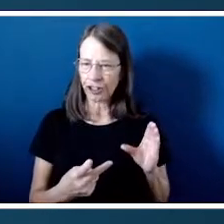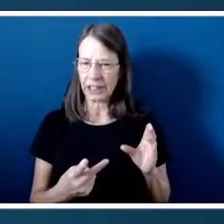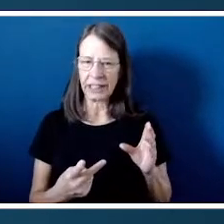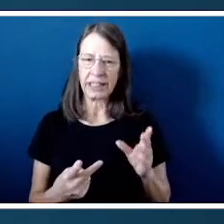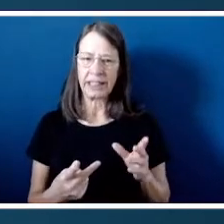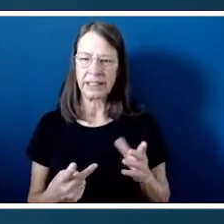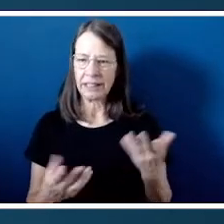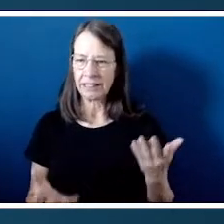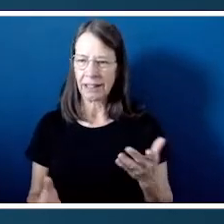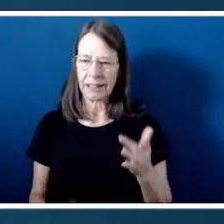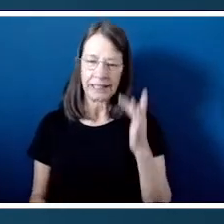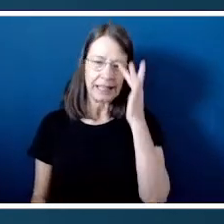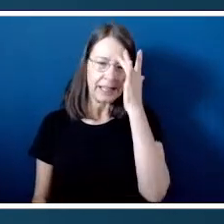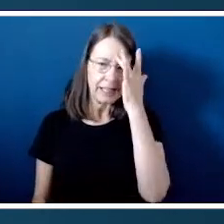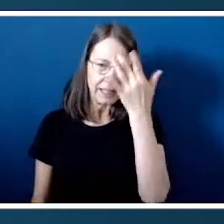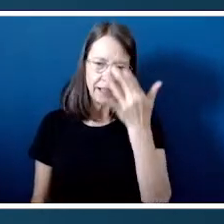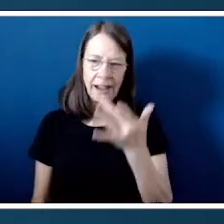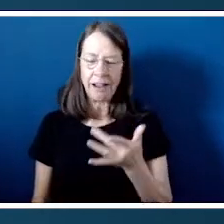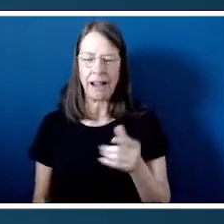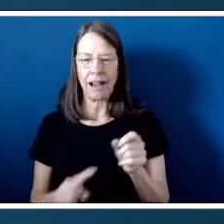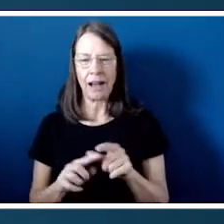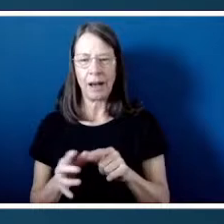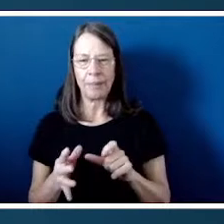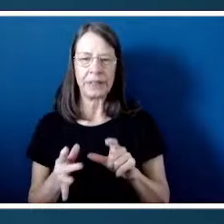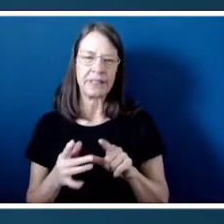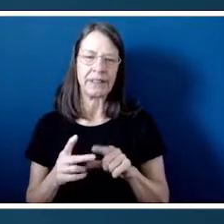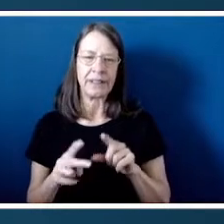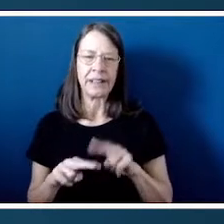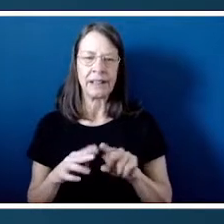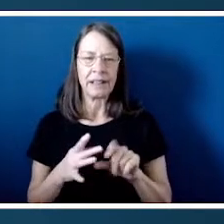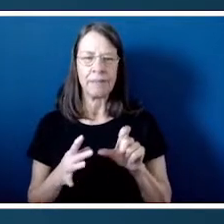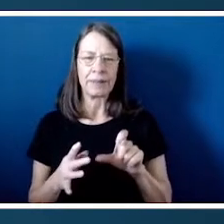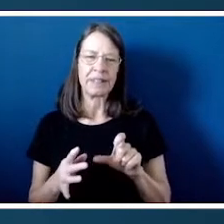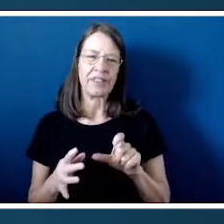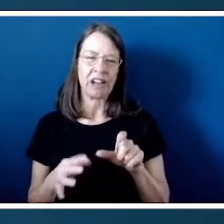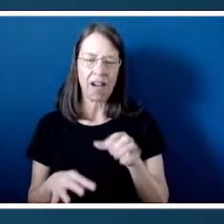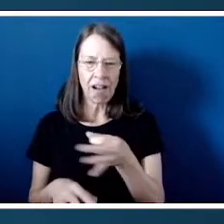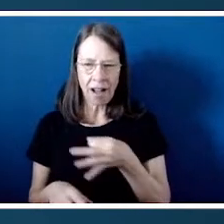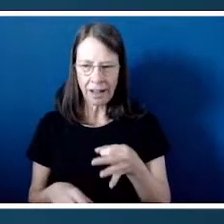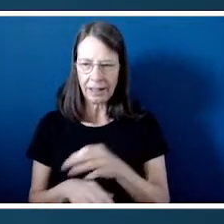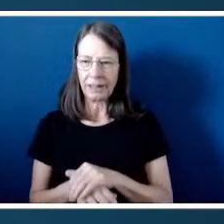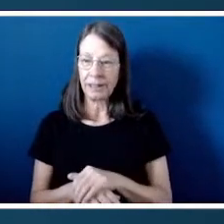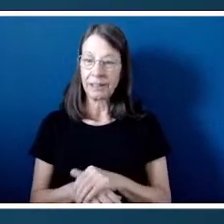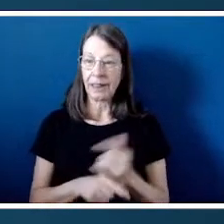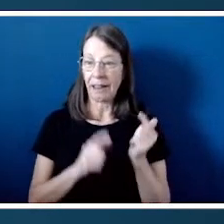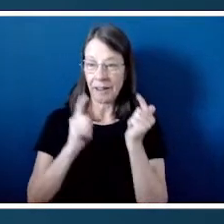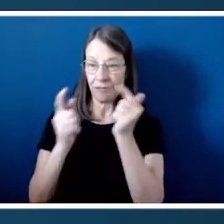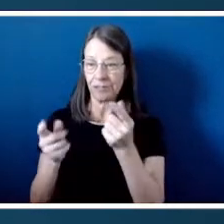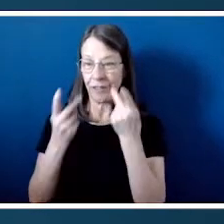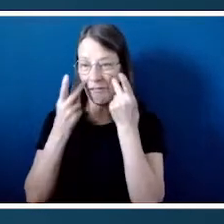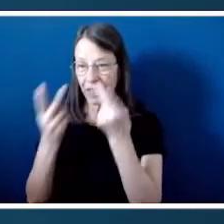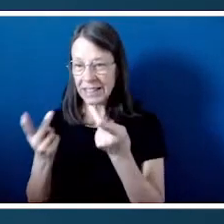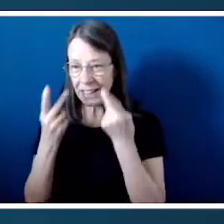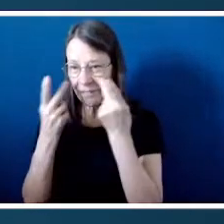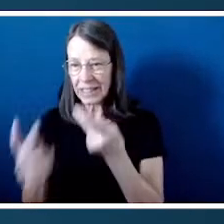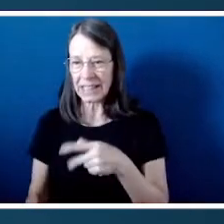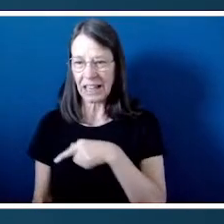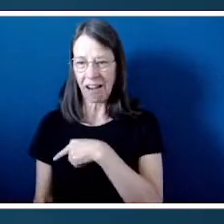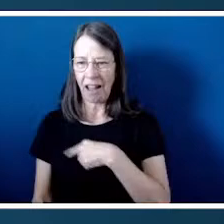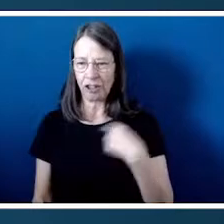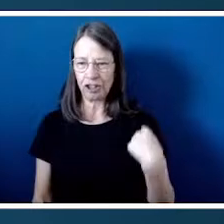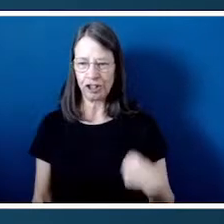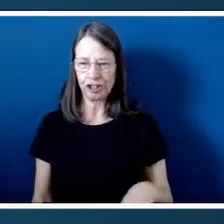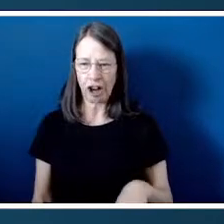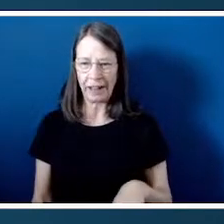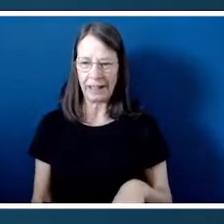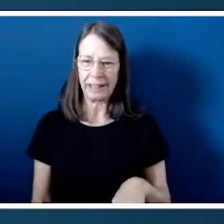Prime Minister was there earlier this year. Also, the Foreign Minister was there last year. The Chinese Foreign Minister has been through. There's been